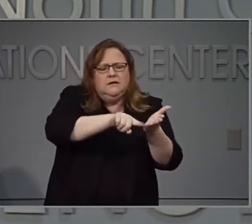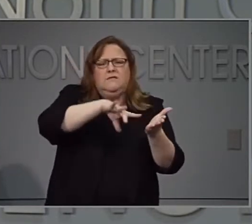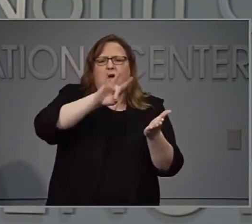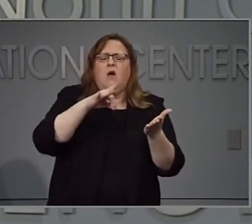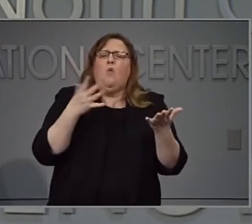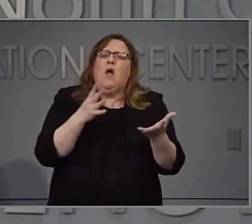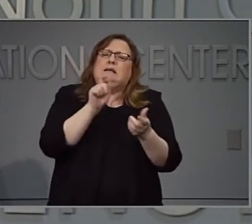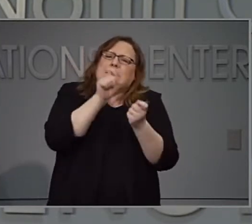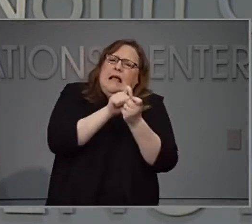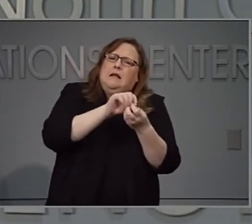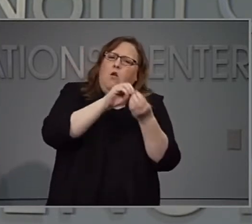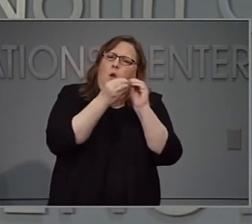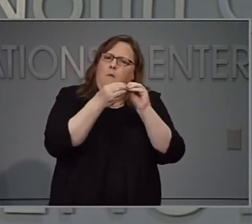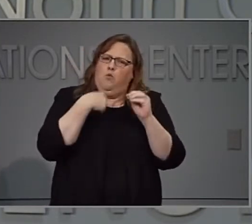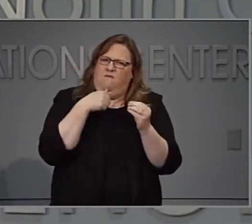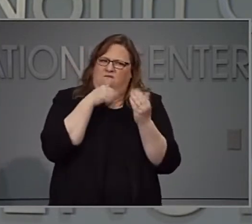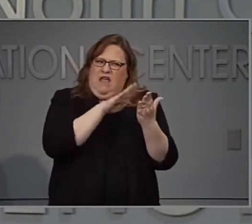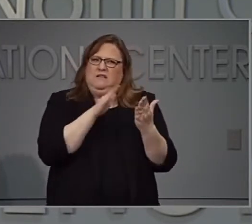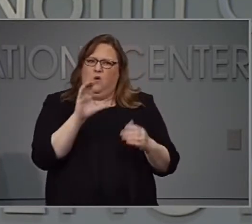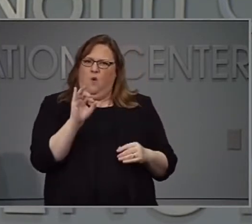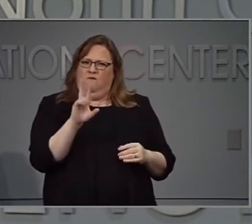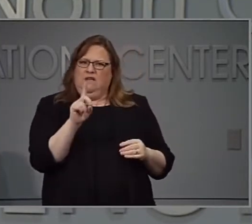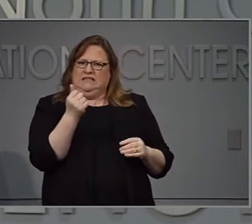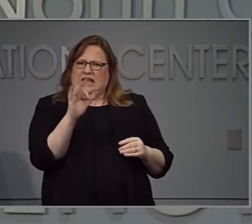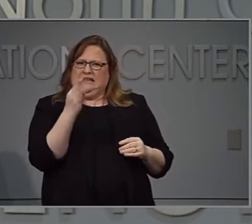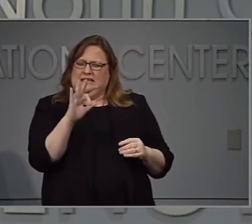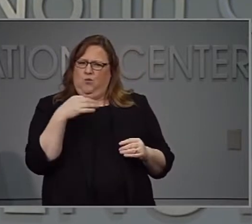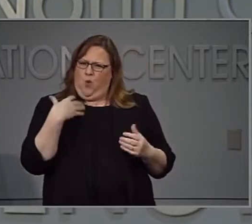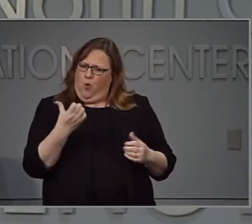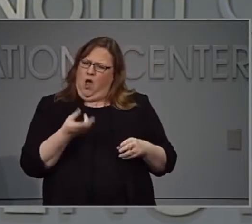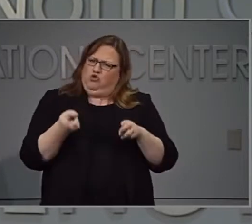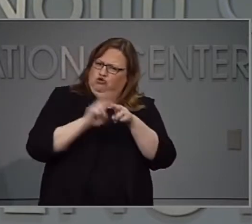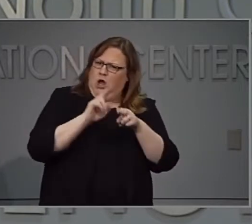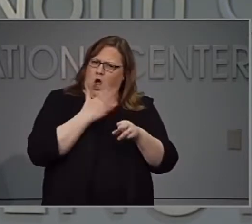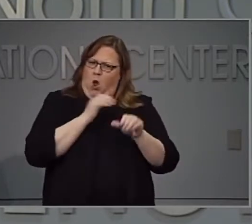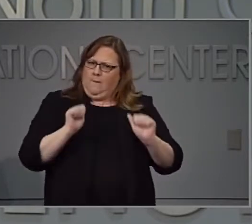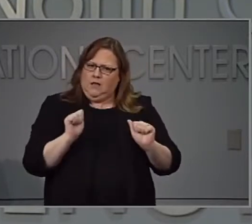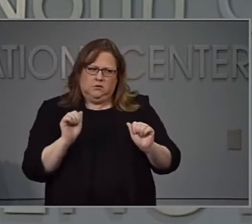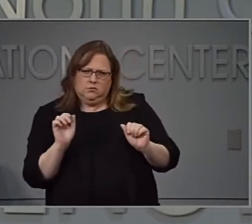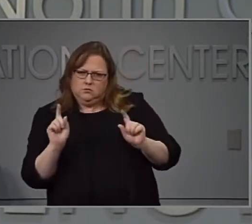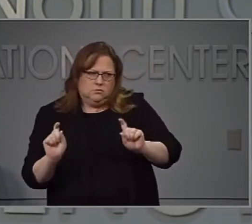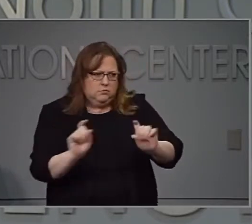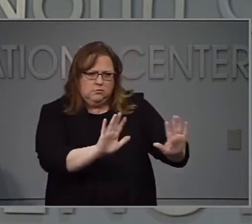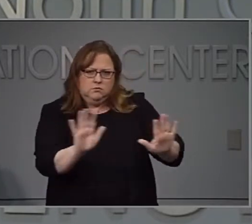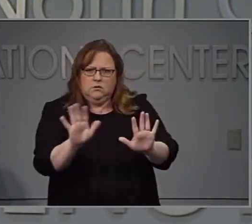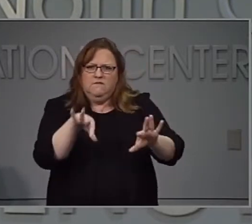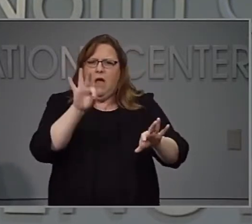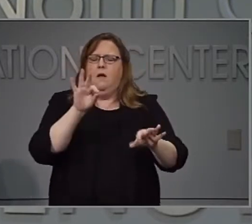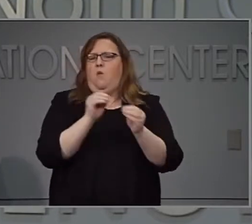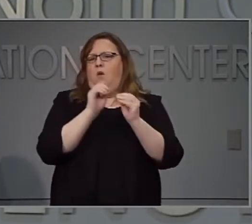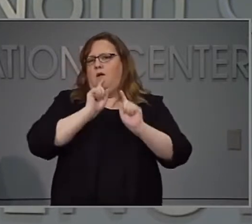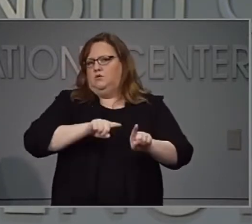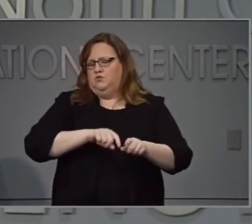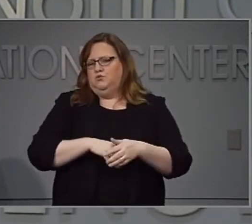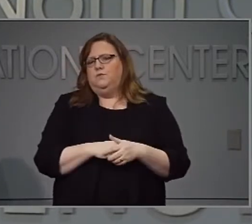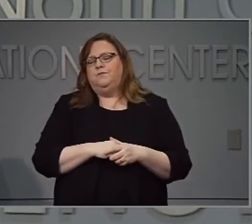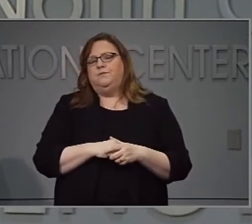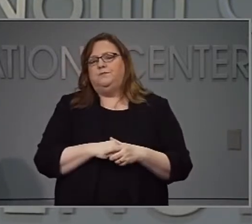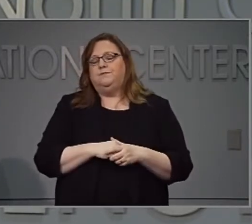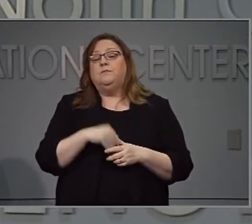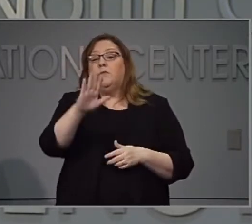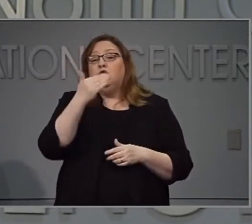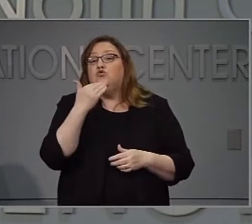with COVID-19. So we want to increase all of that. The good news is that we have a lot of